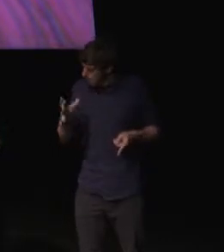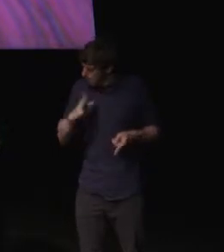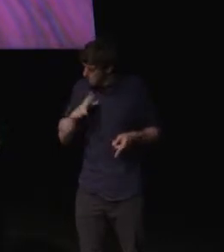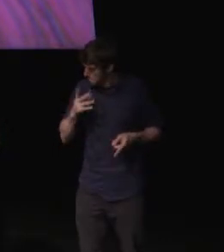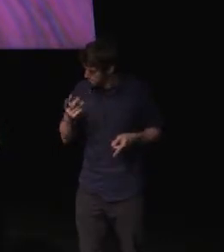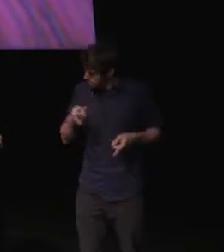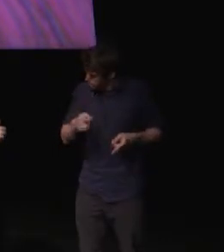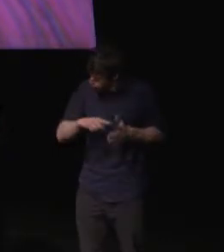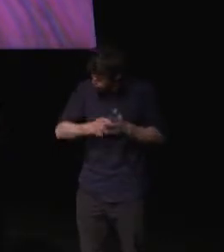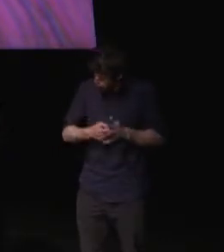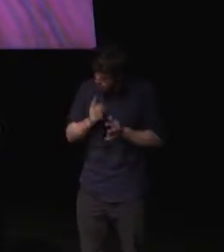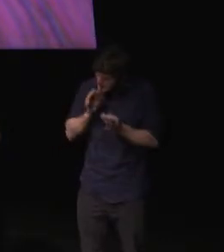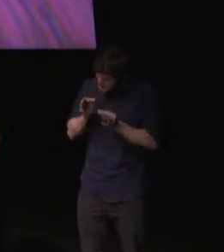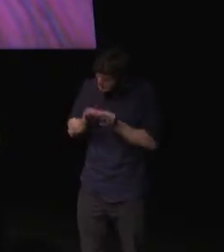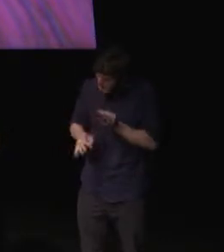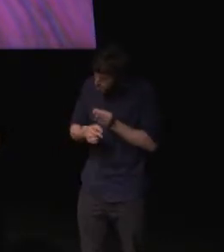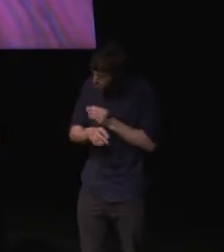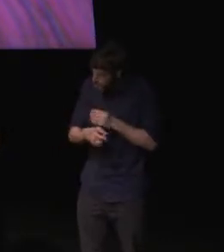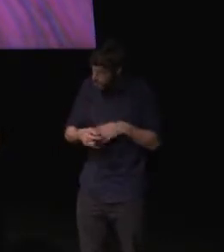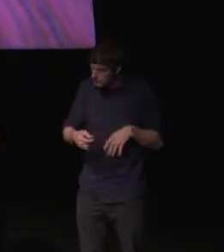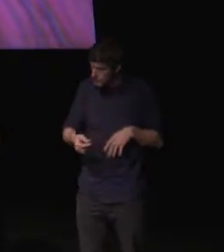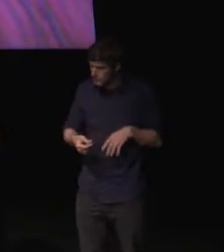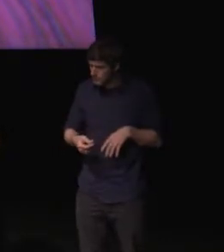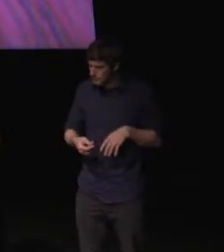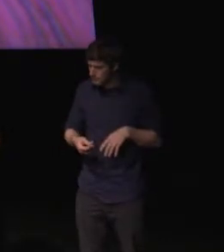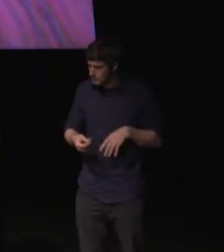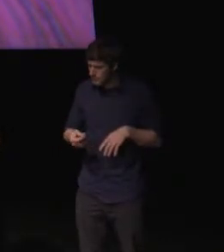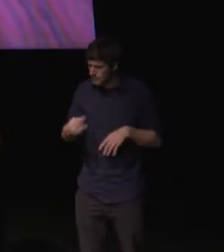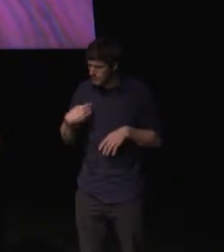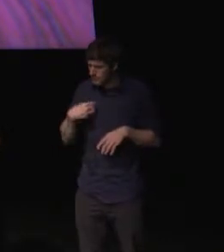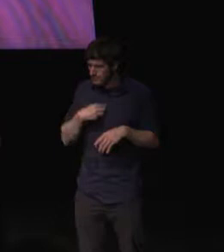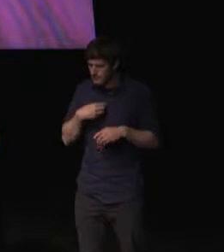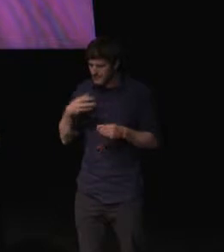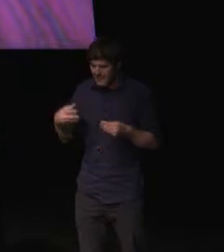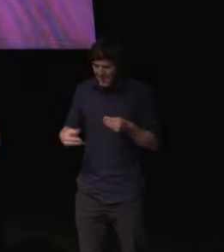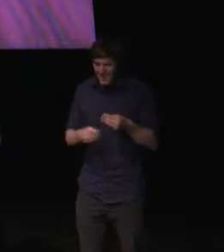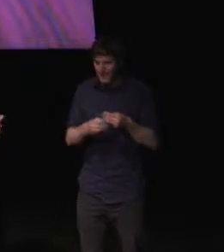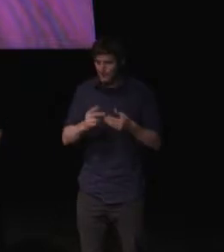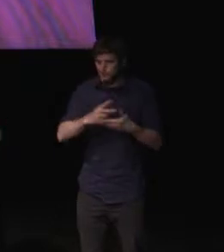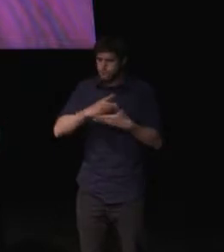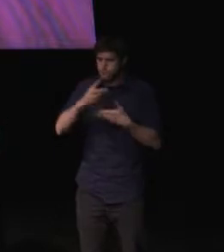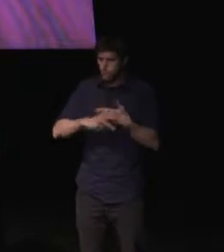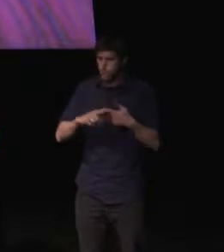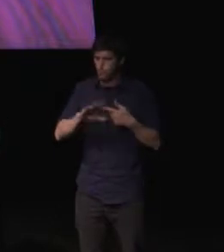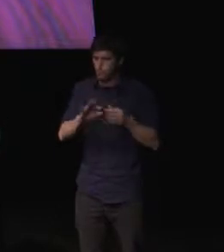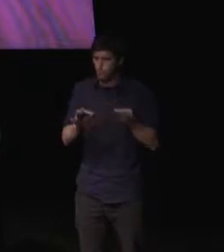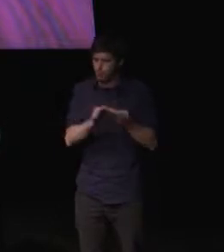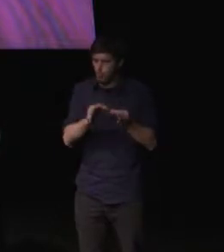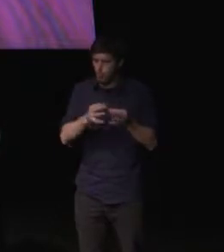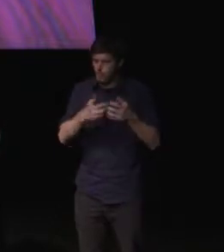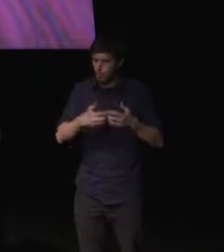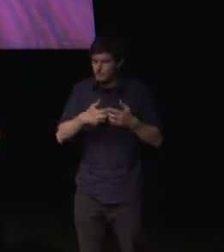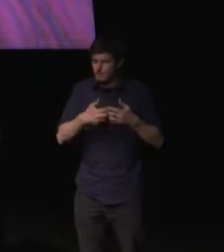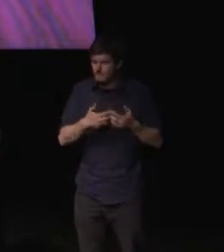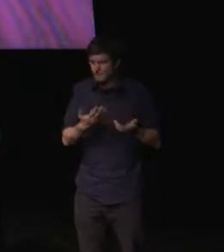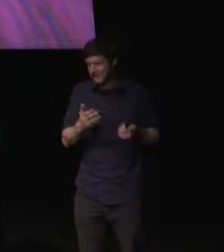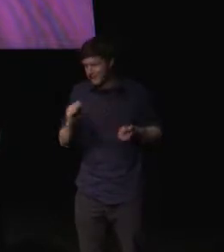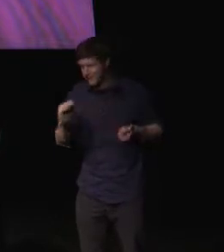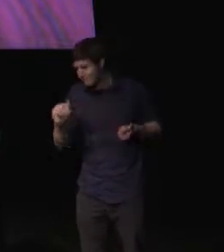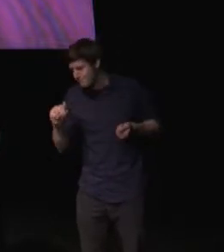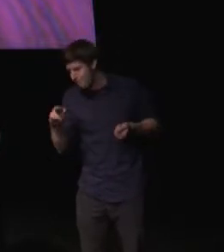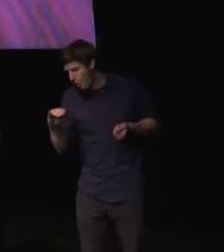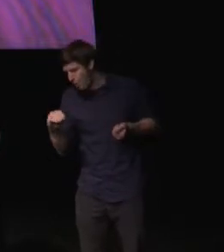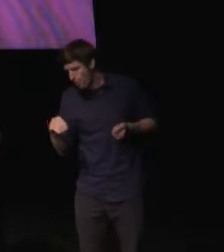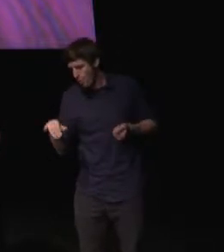very simple. We're going to throw a program into your sewing machine, and then we're going to sew with it. And maybe it's Mario or Yoshi or something like that,